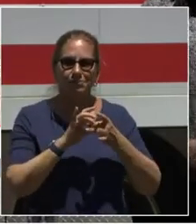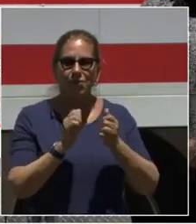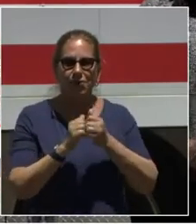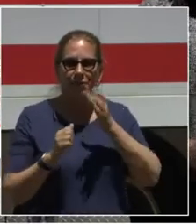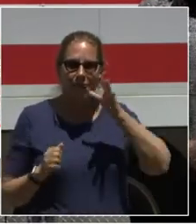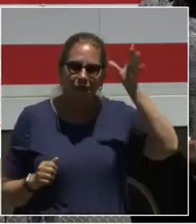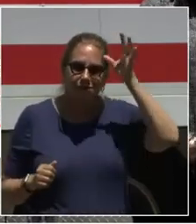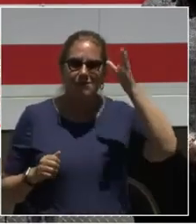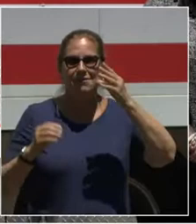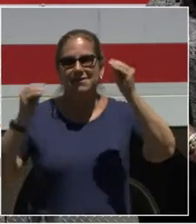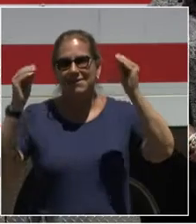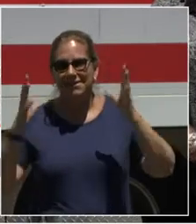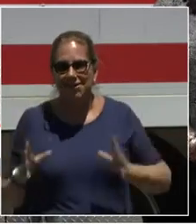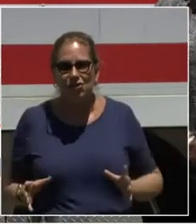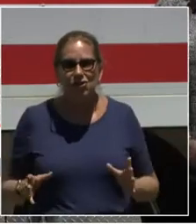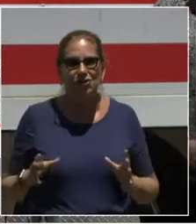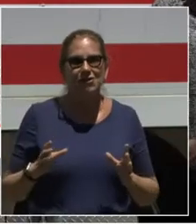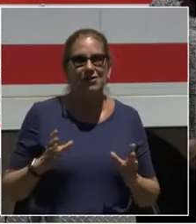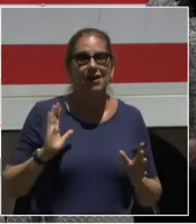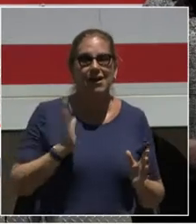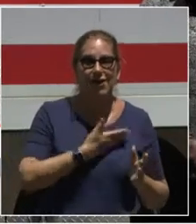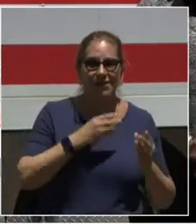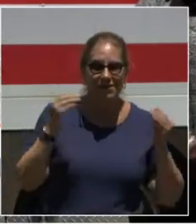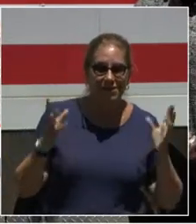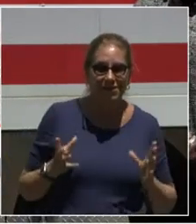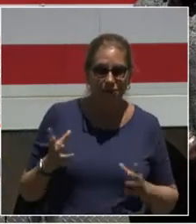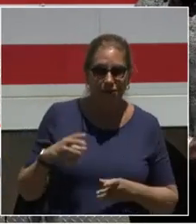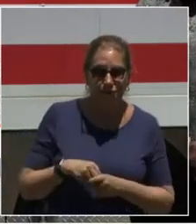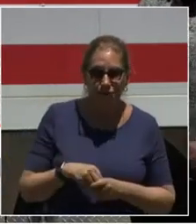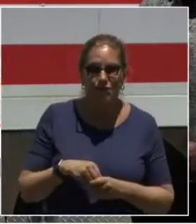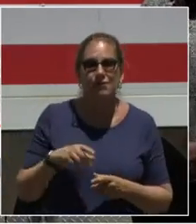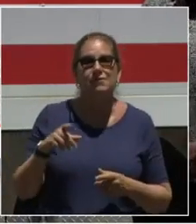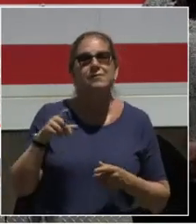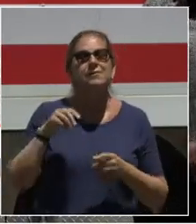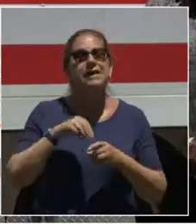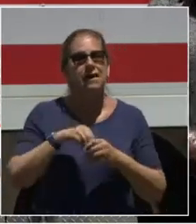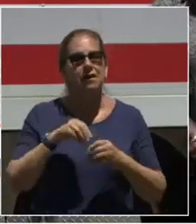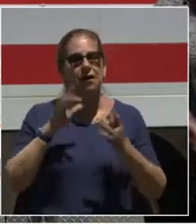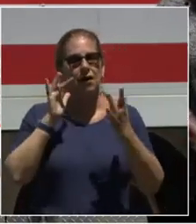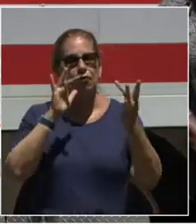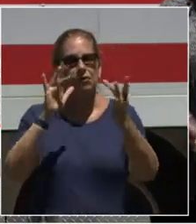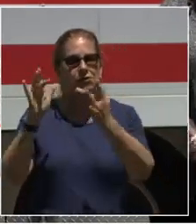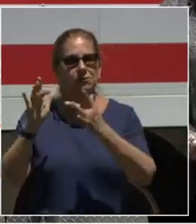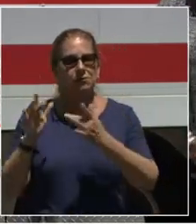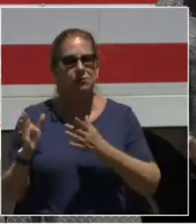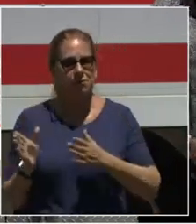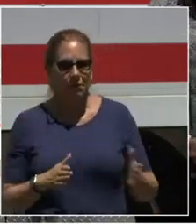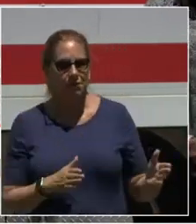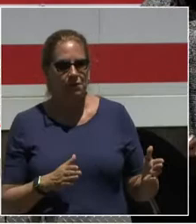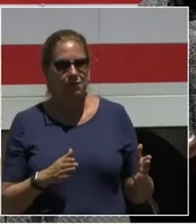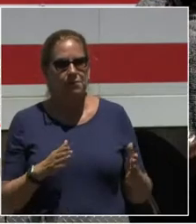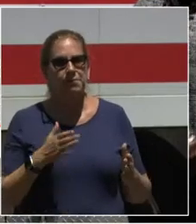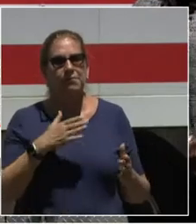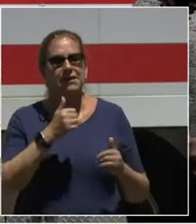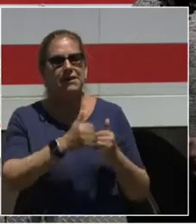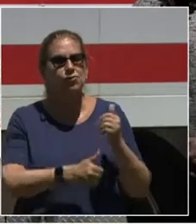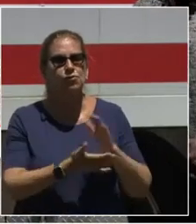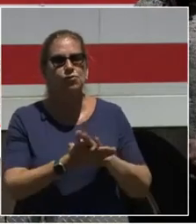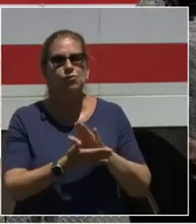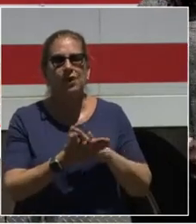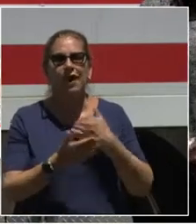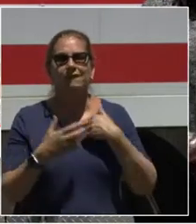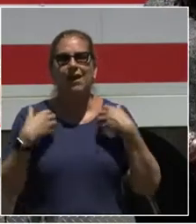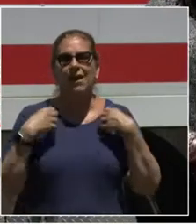so our teachers are a part of this outreach effort as well. And each school has a health services team and an enrollment team